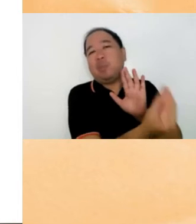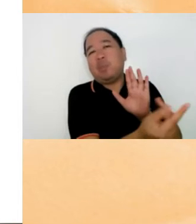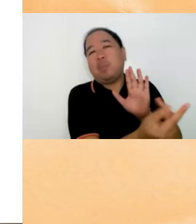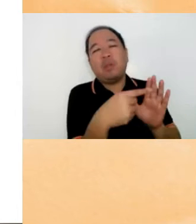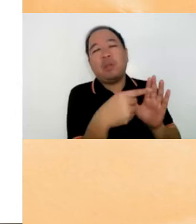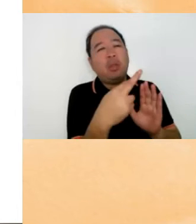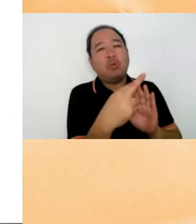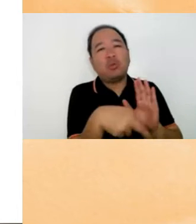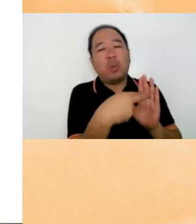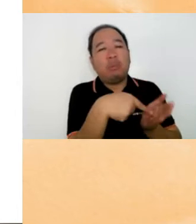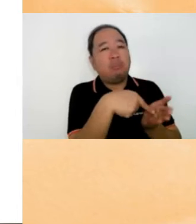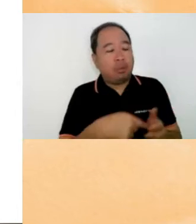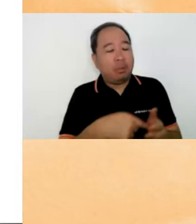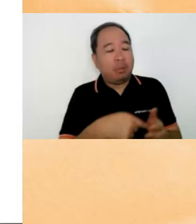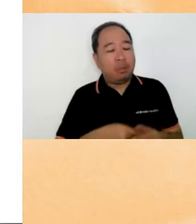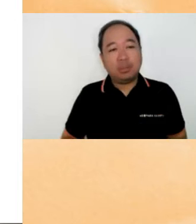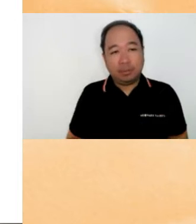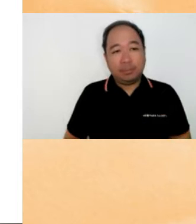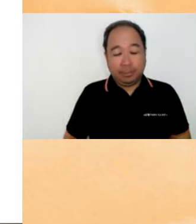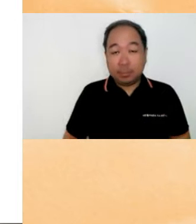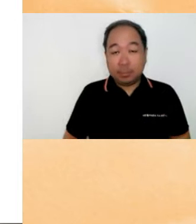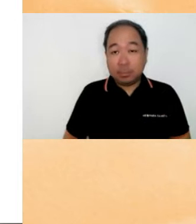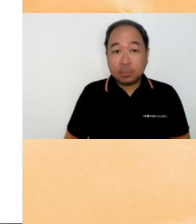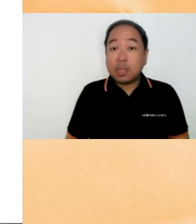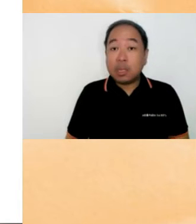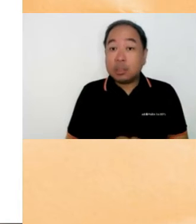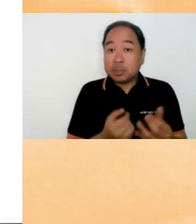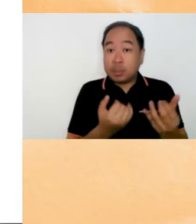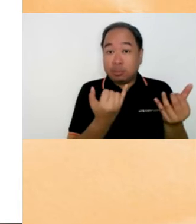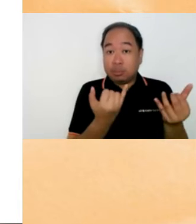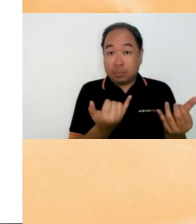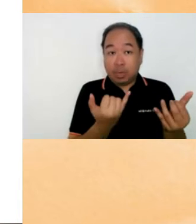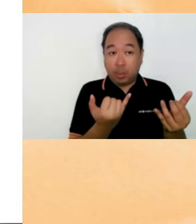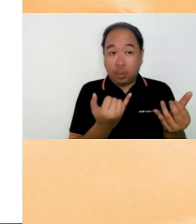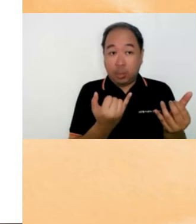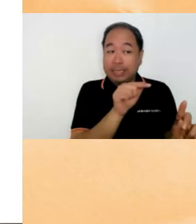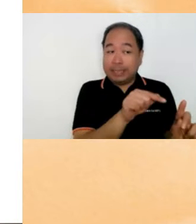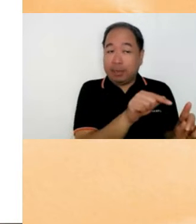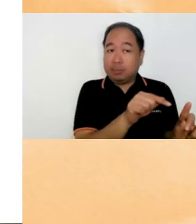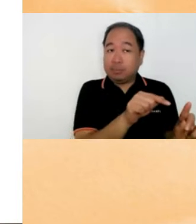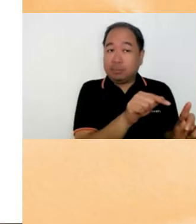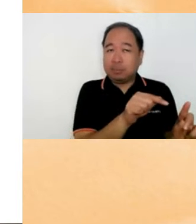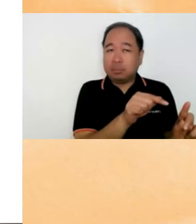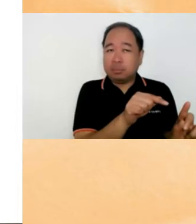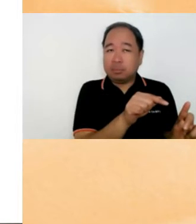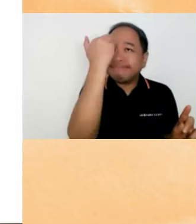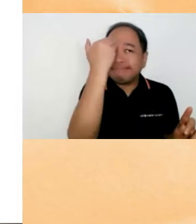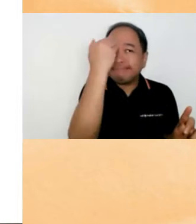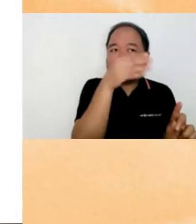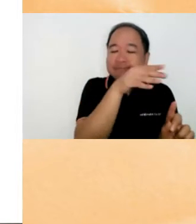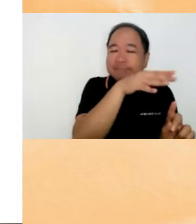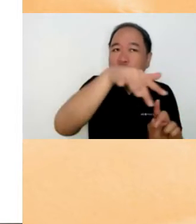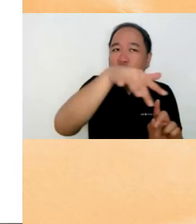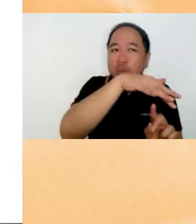Also, at this stage, since the child has a growing sense of awareness of what's going on inside him, no?